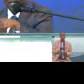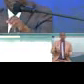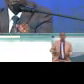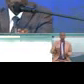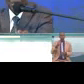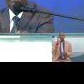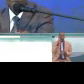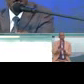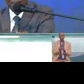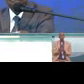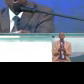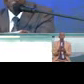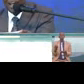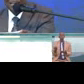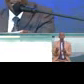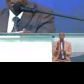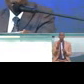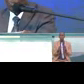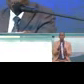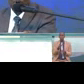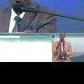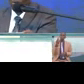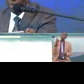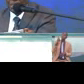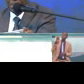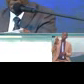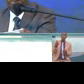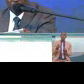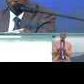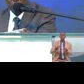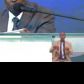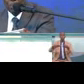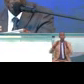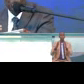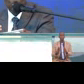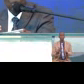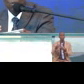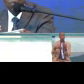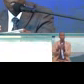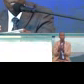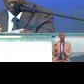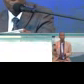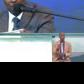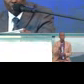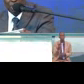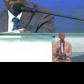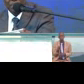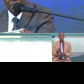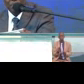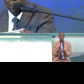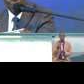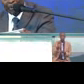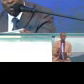you're going to get something. And if you see him as the provider of all your needs,